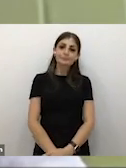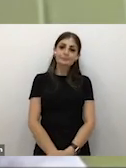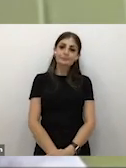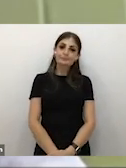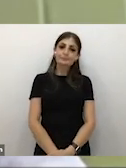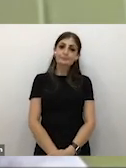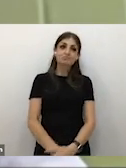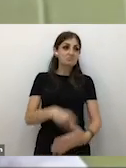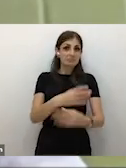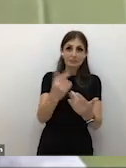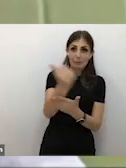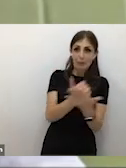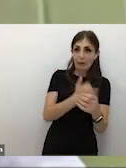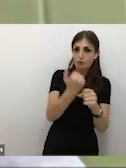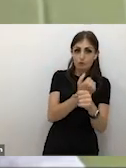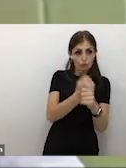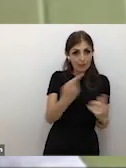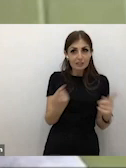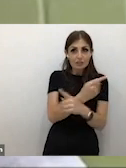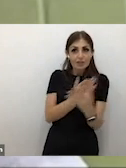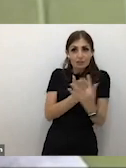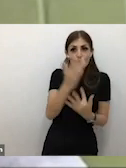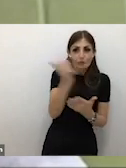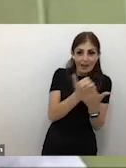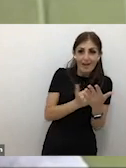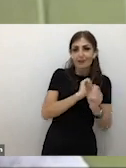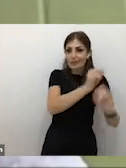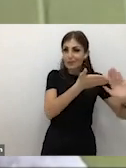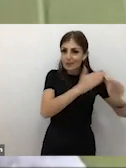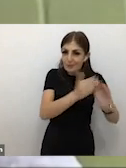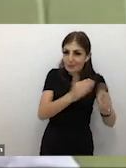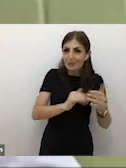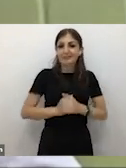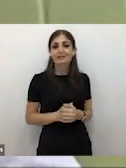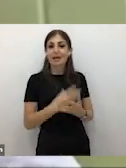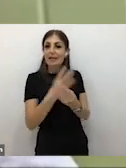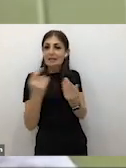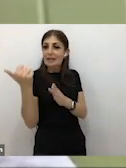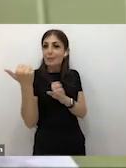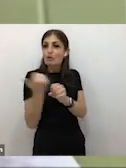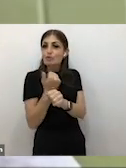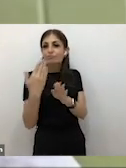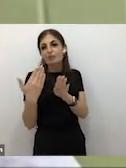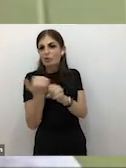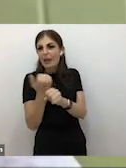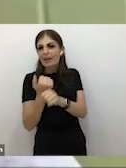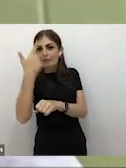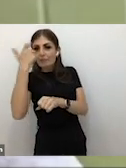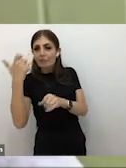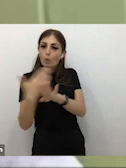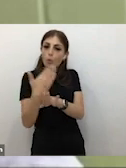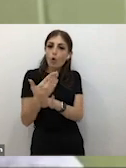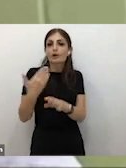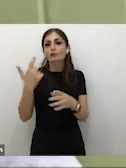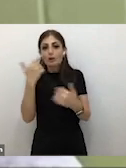some artists who are creating change through their arts practice or in their communities. And we'll have some creative workers who are working